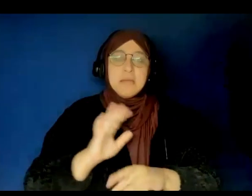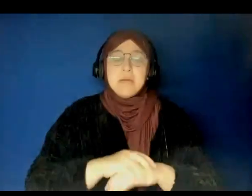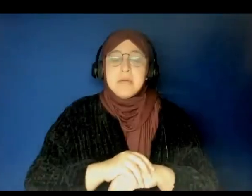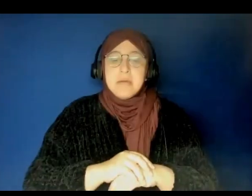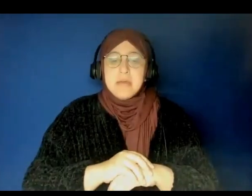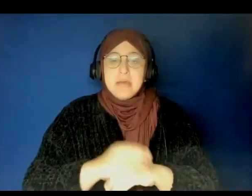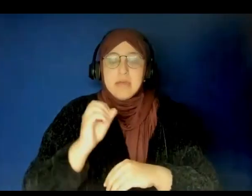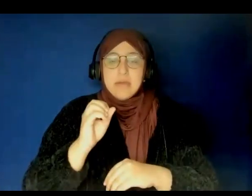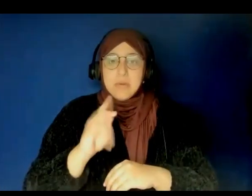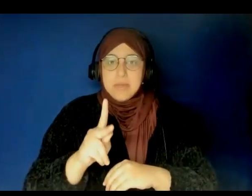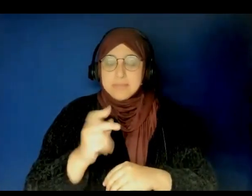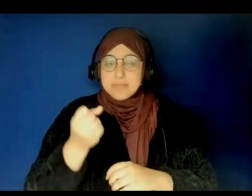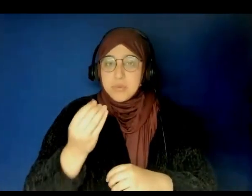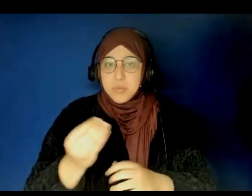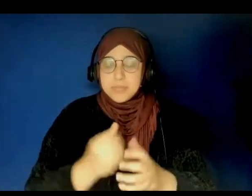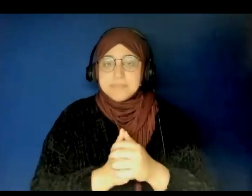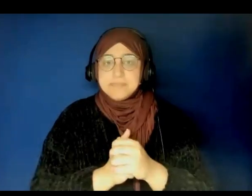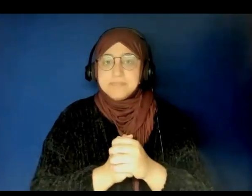So